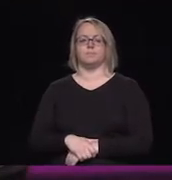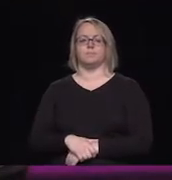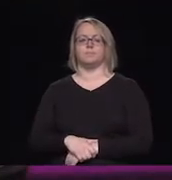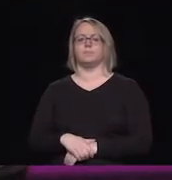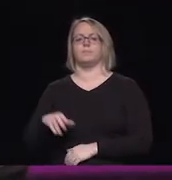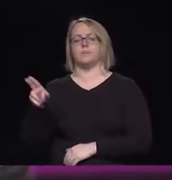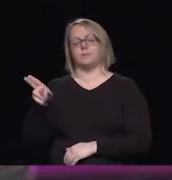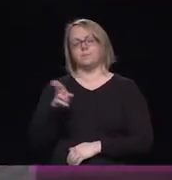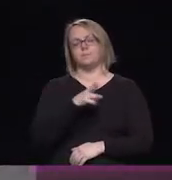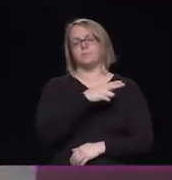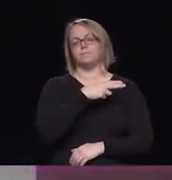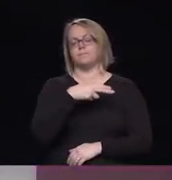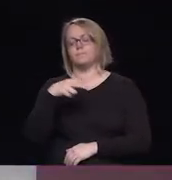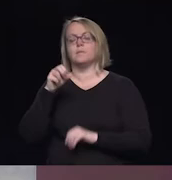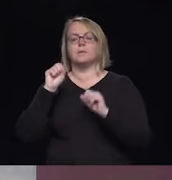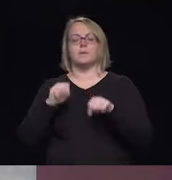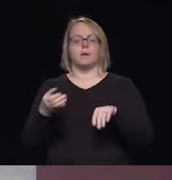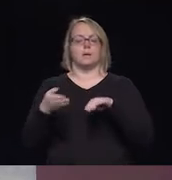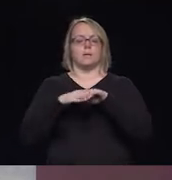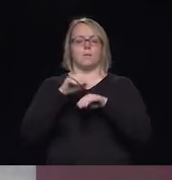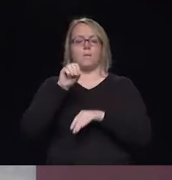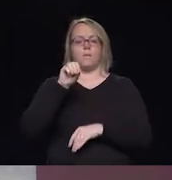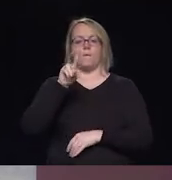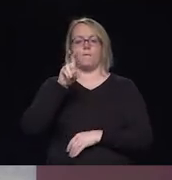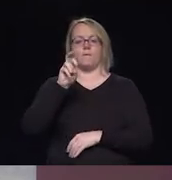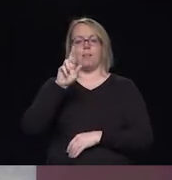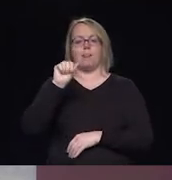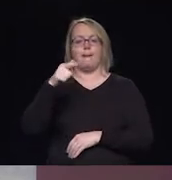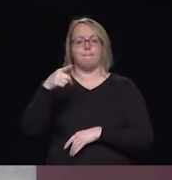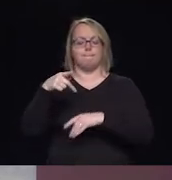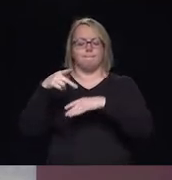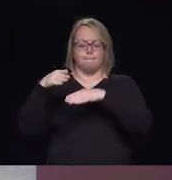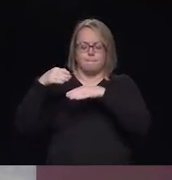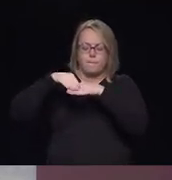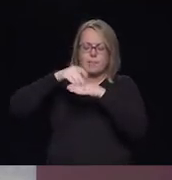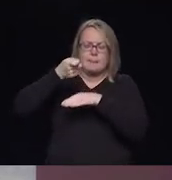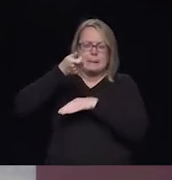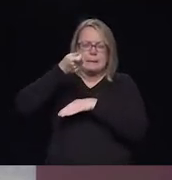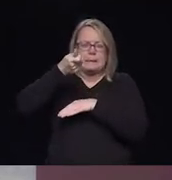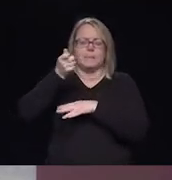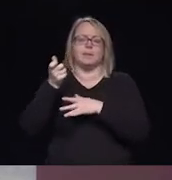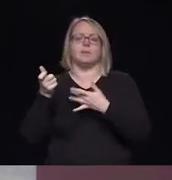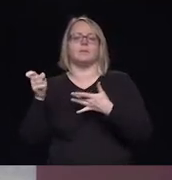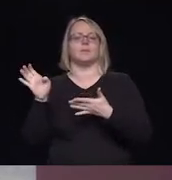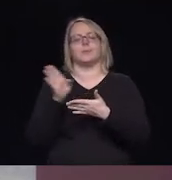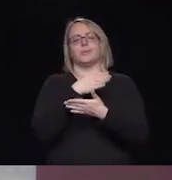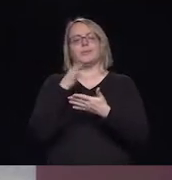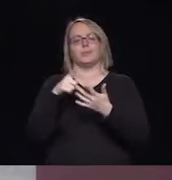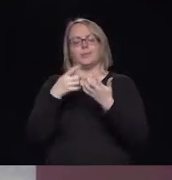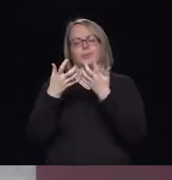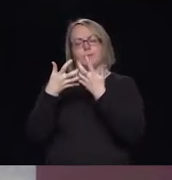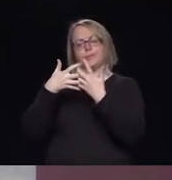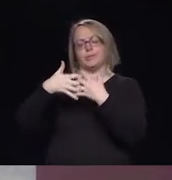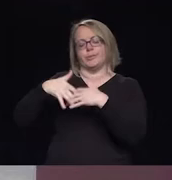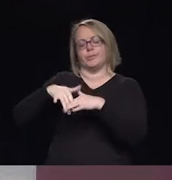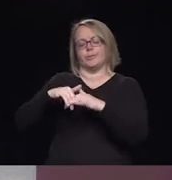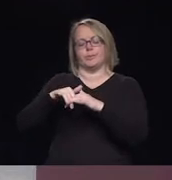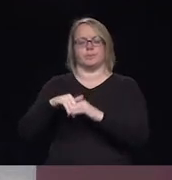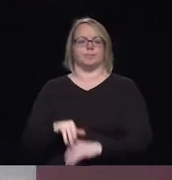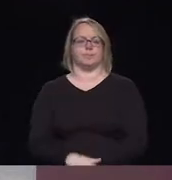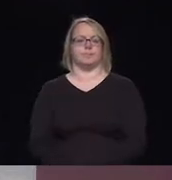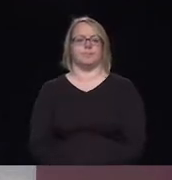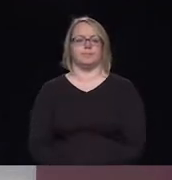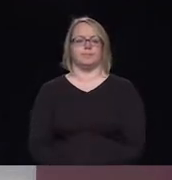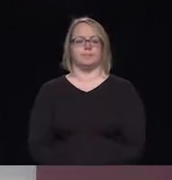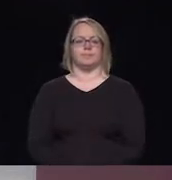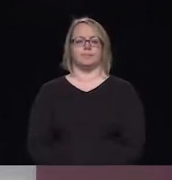Back and forth. Make sure you overlap that first stripe, about a quarter of an inch, so it's nicely blended in.